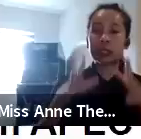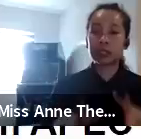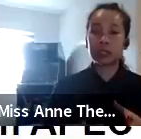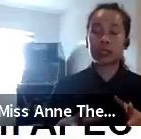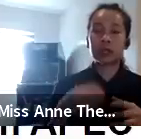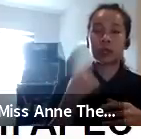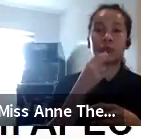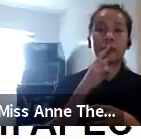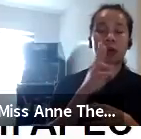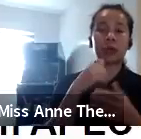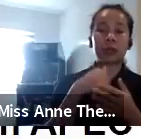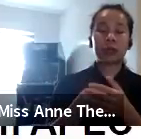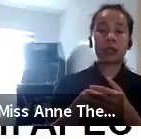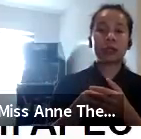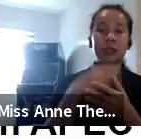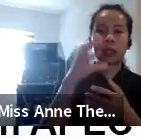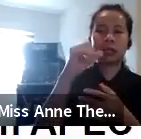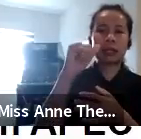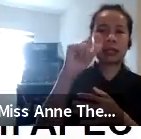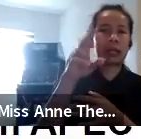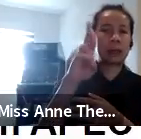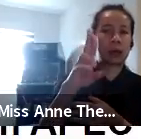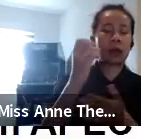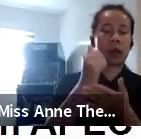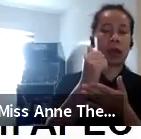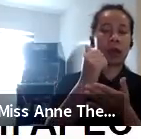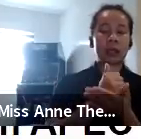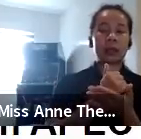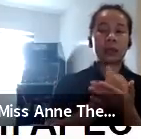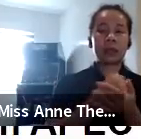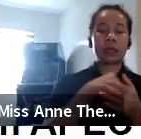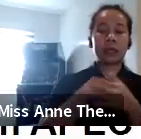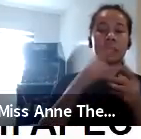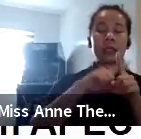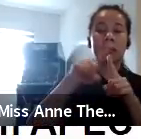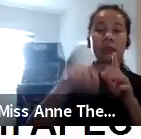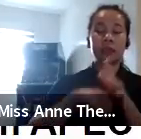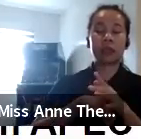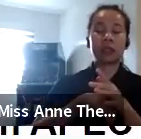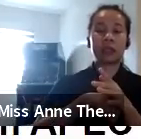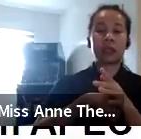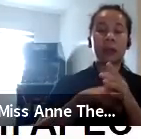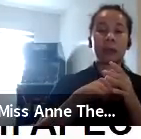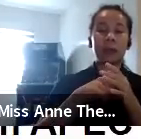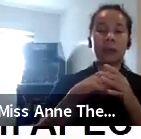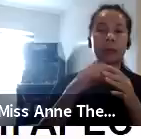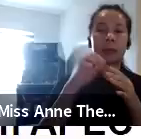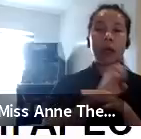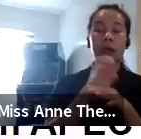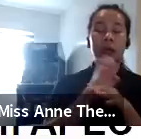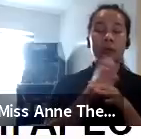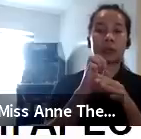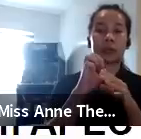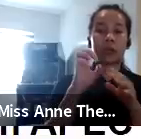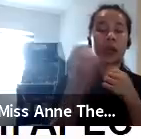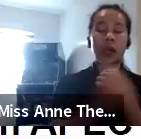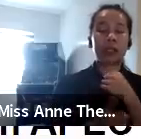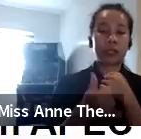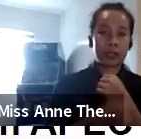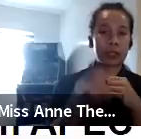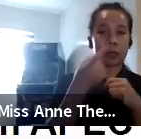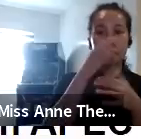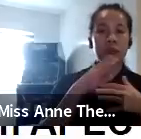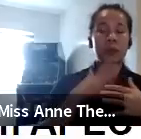are into cyber academy from the different economies. Because of my